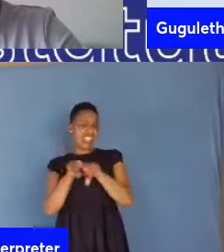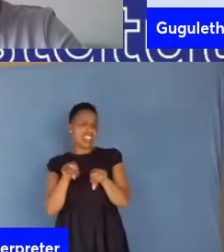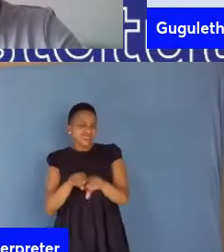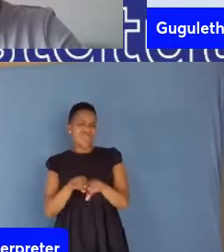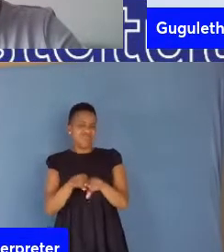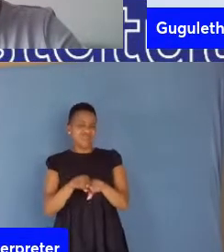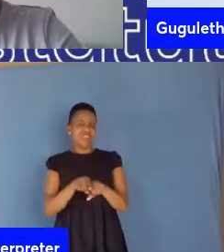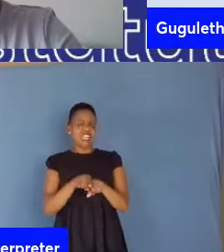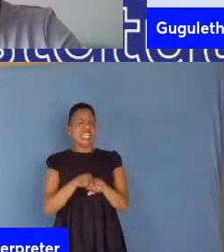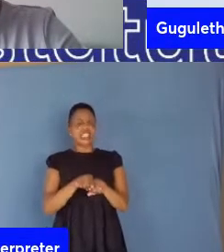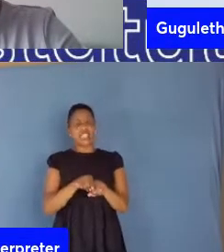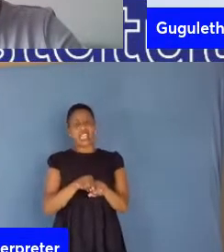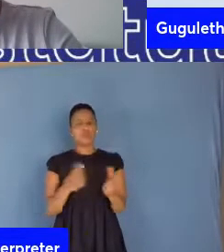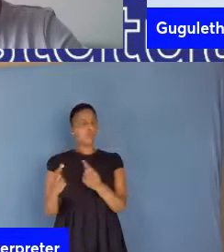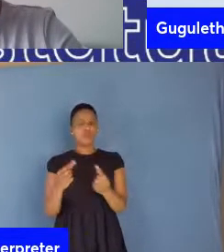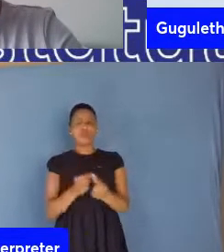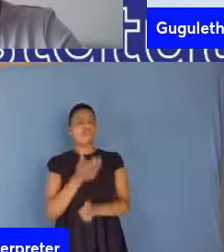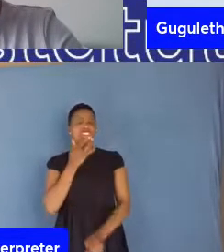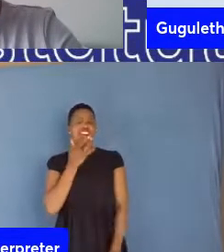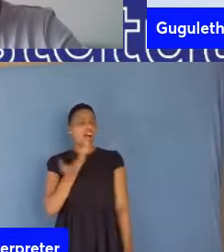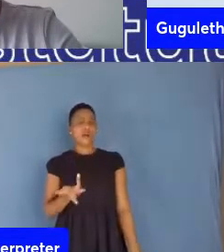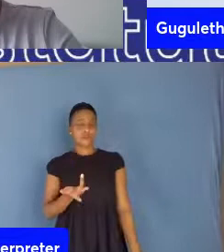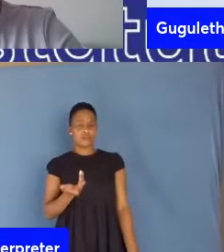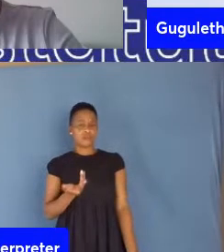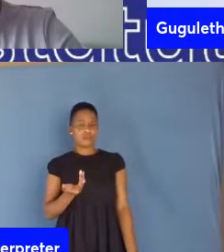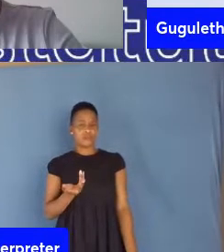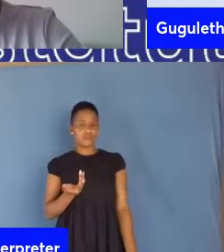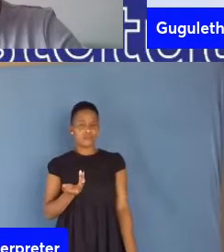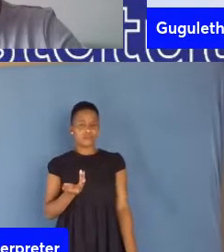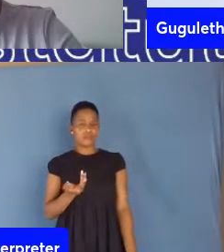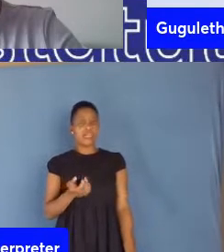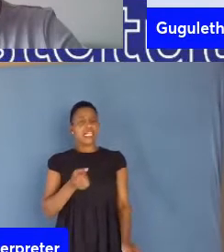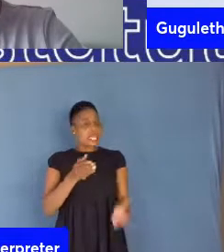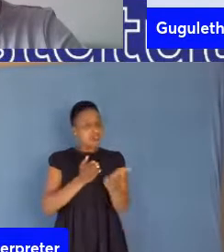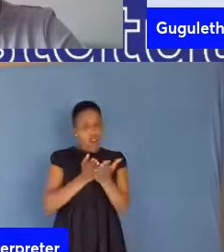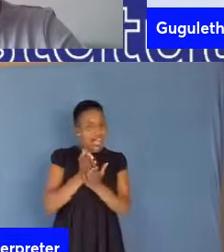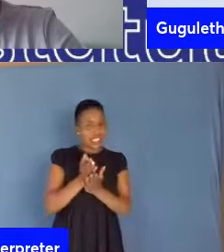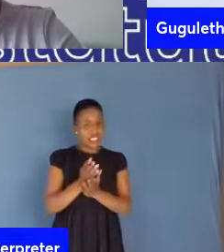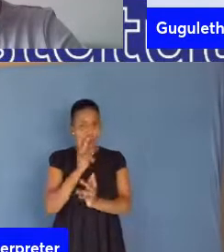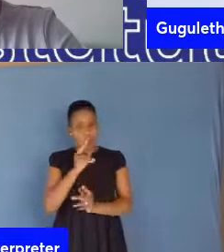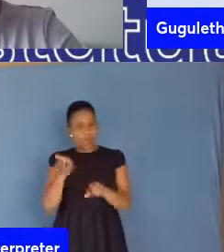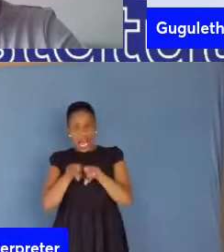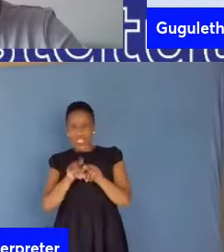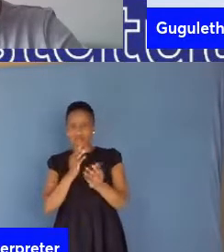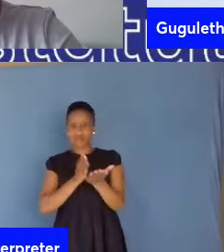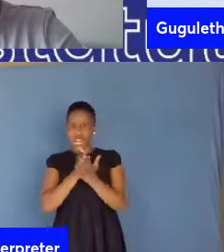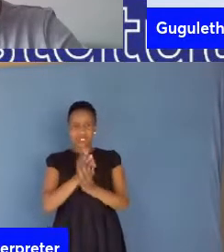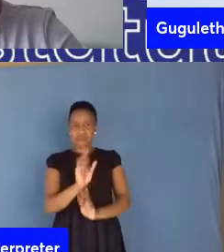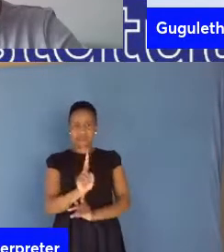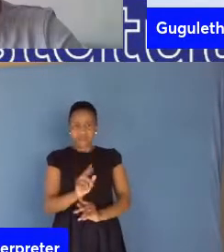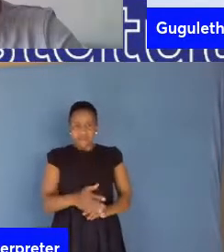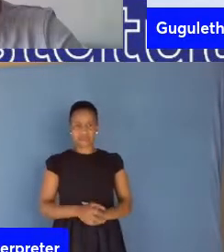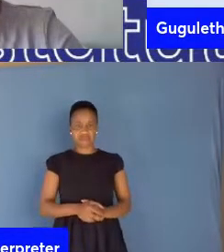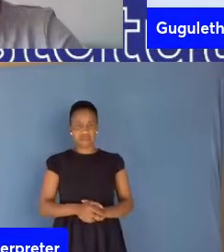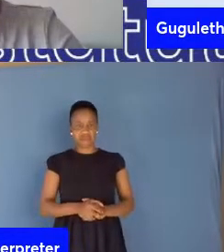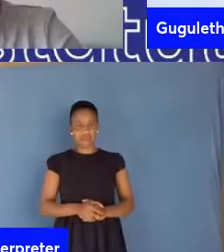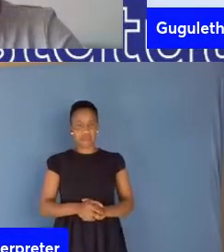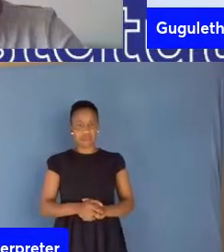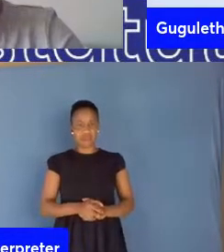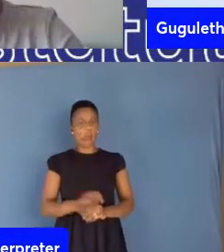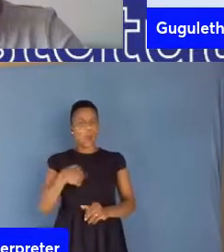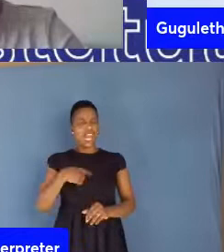more than a right of being protected or a right of being heard. we are very, very